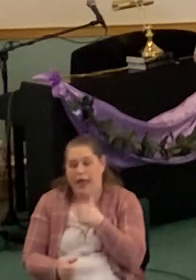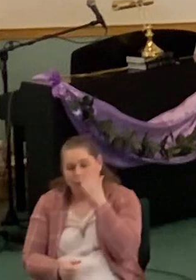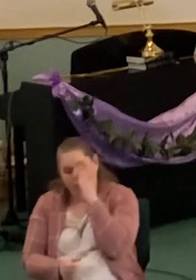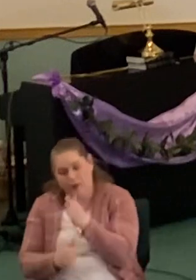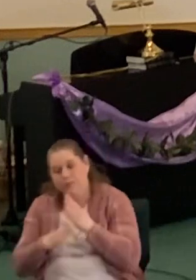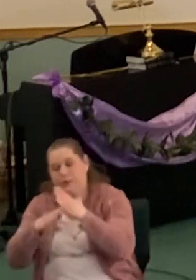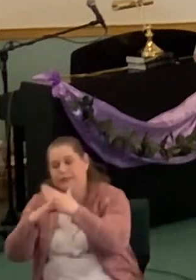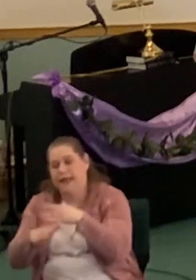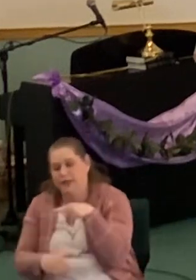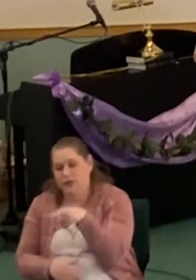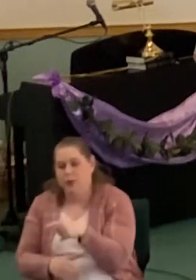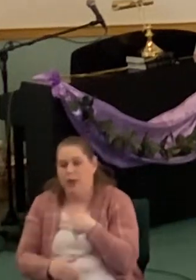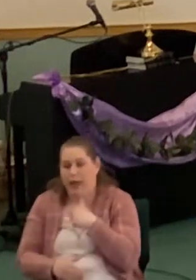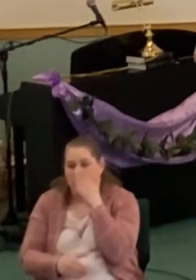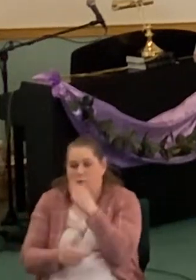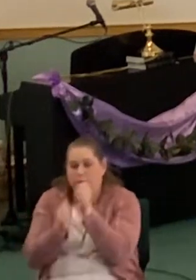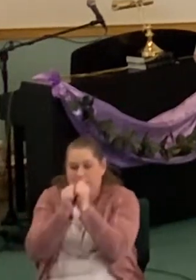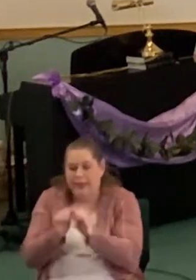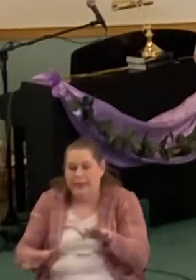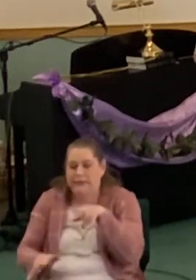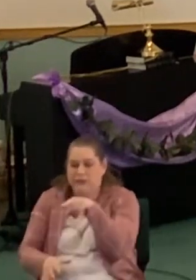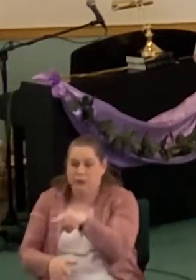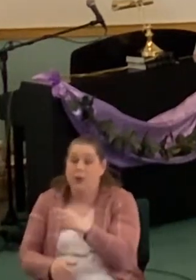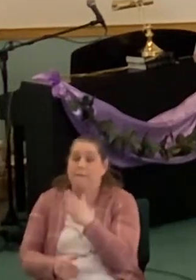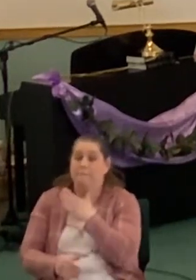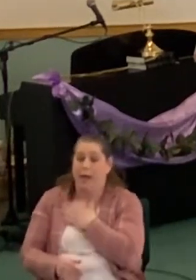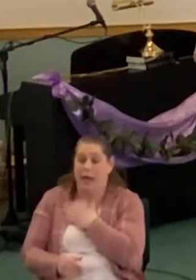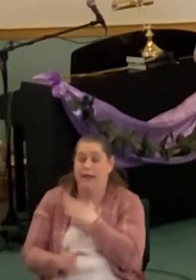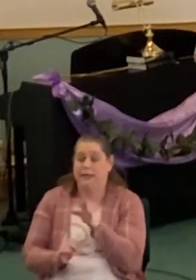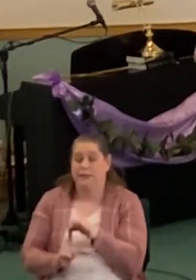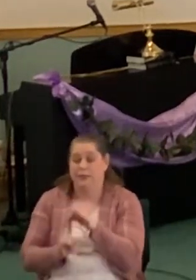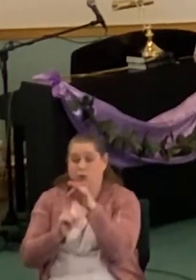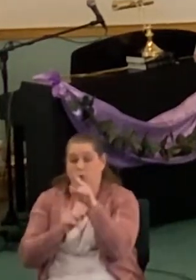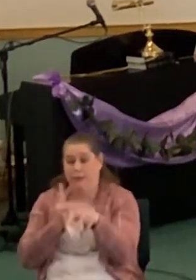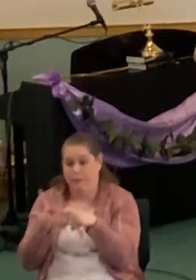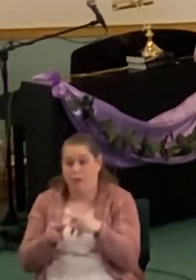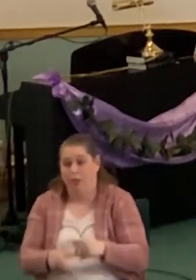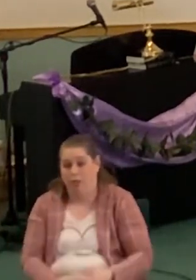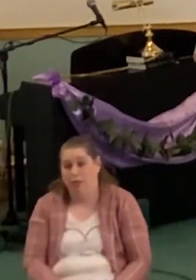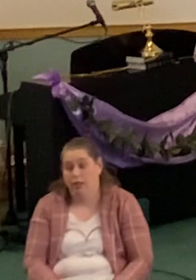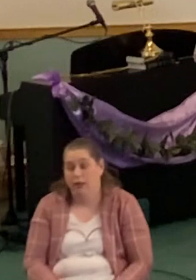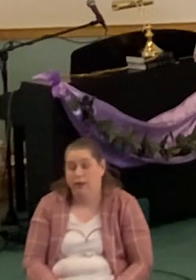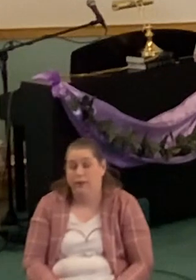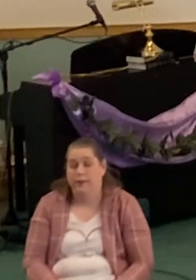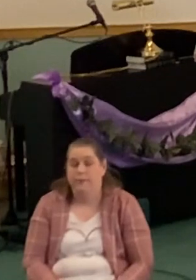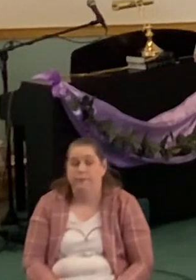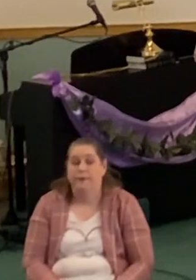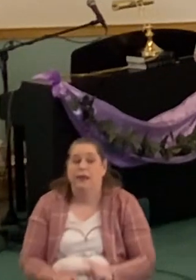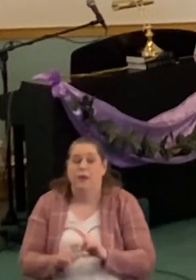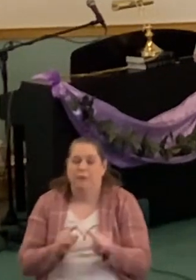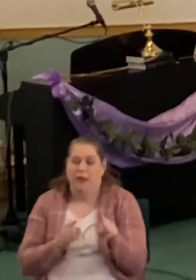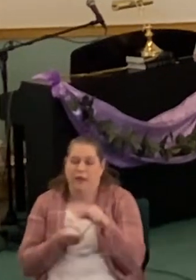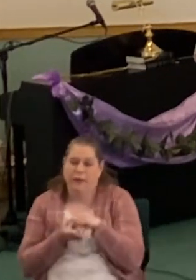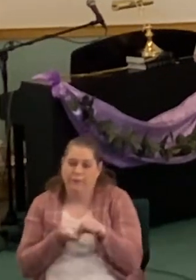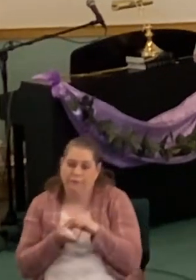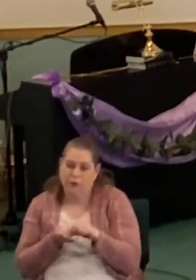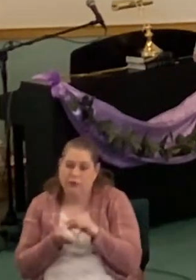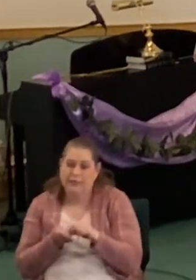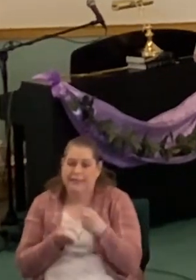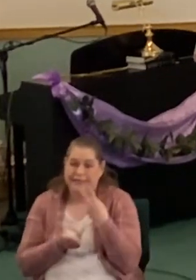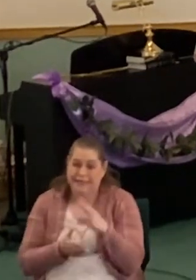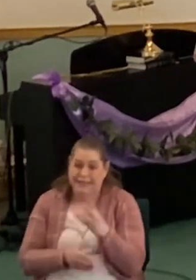Israel. I will bless you. You will be my special people. But in verses 15 through